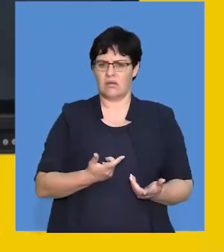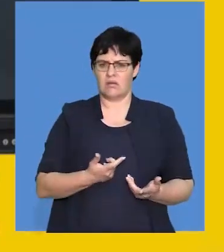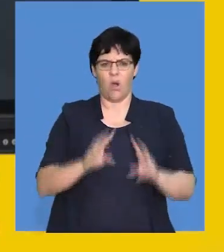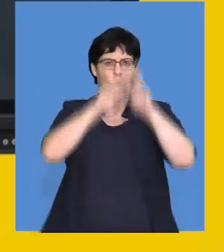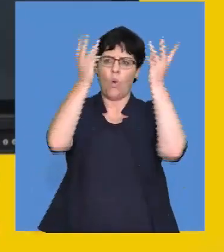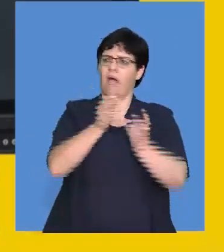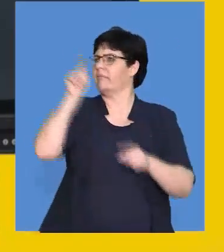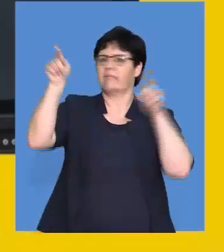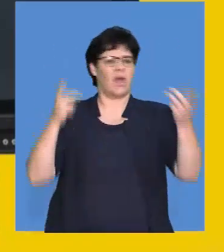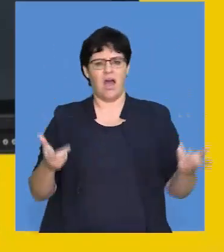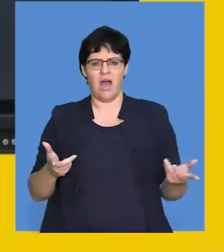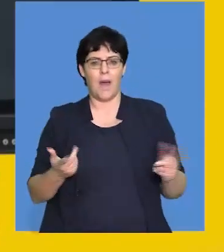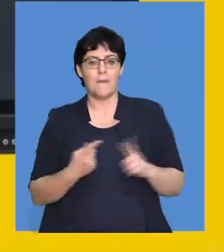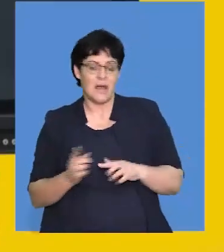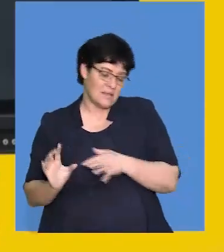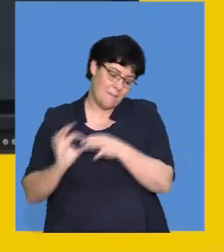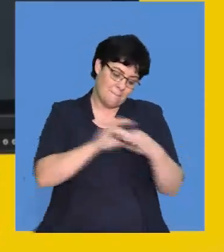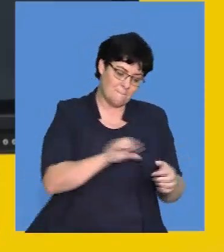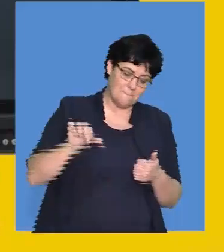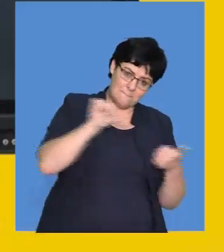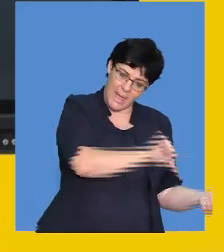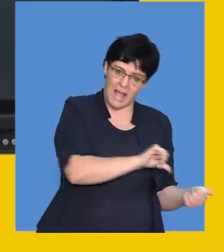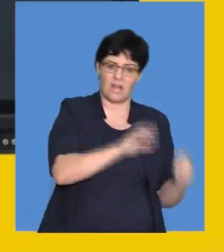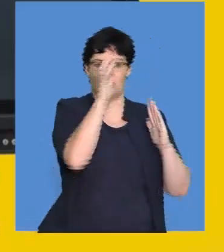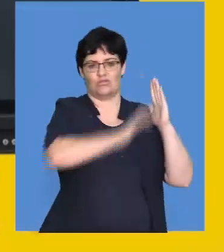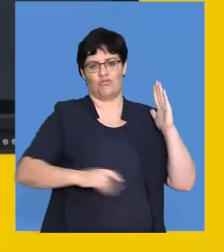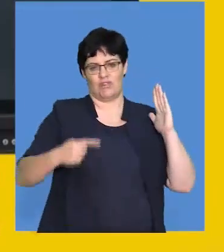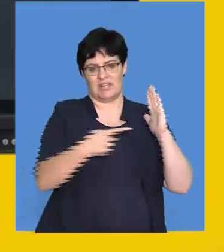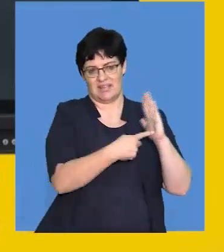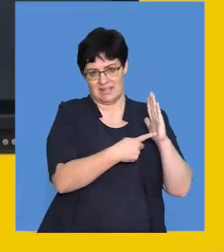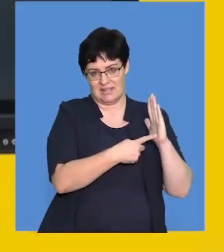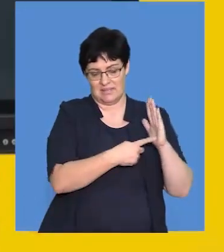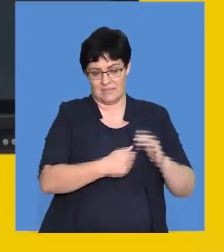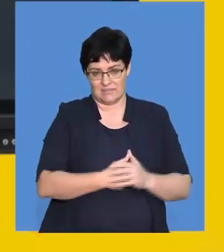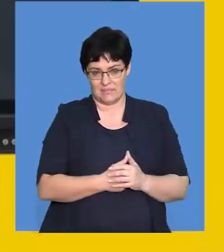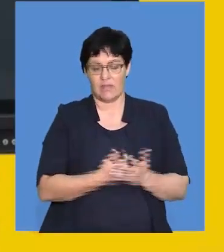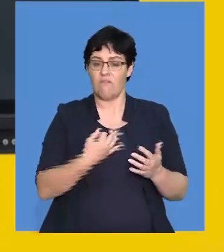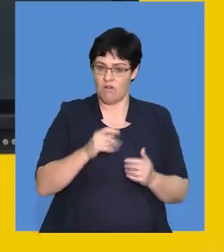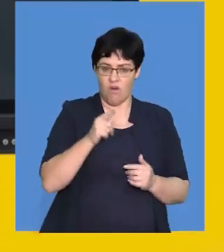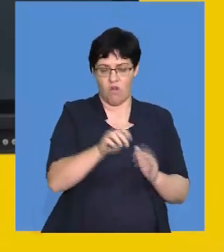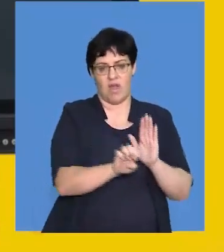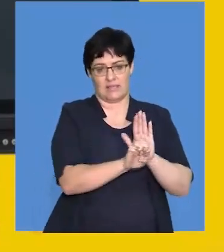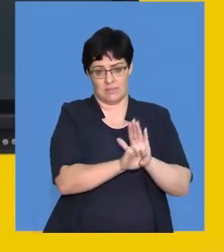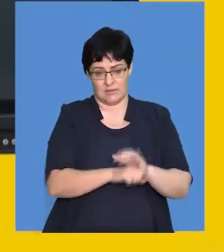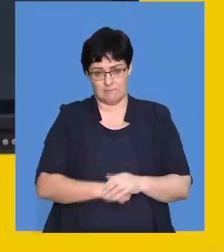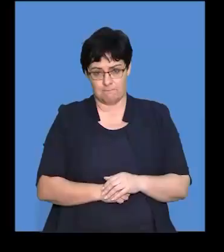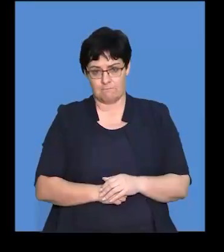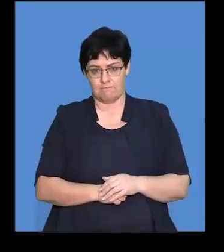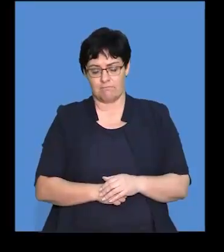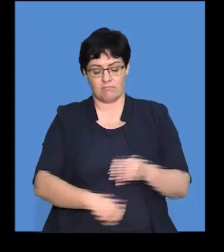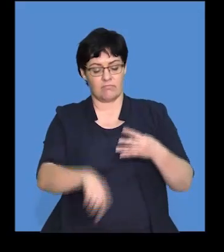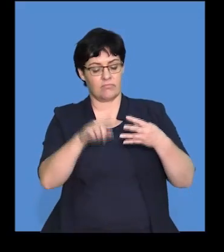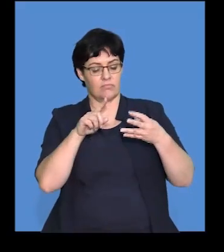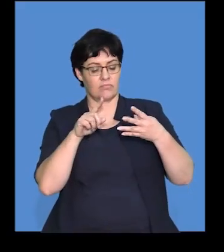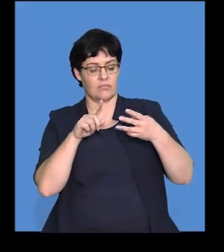the world itself. You have to always refer within your genre for your example.